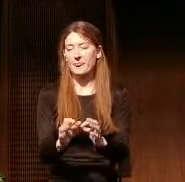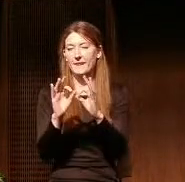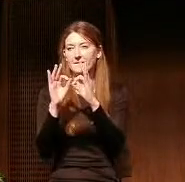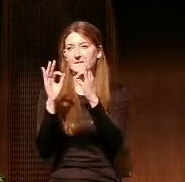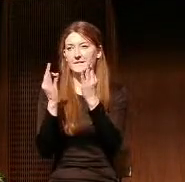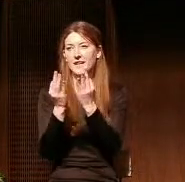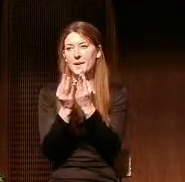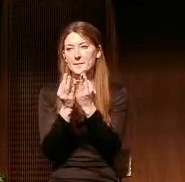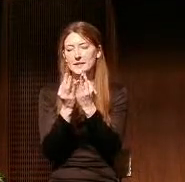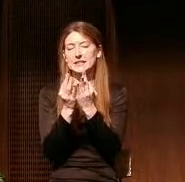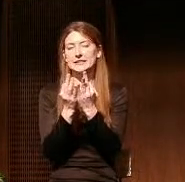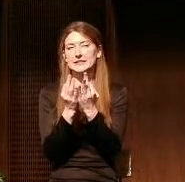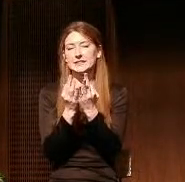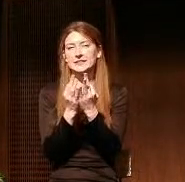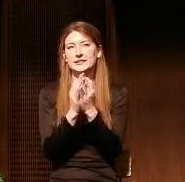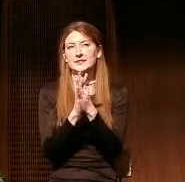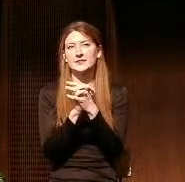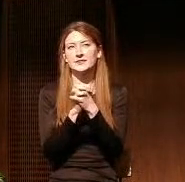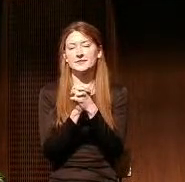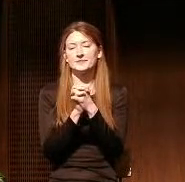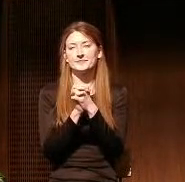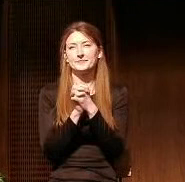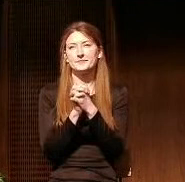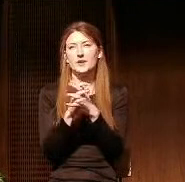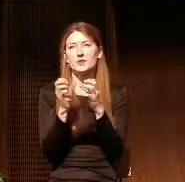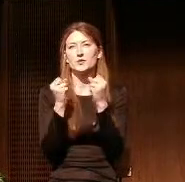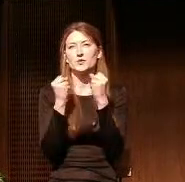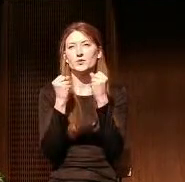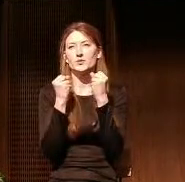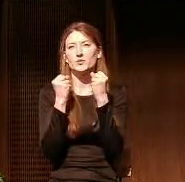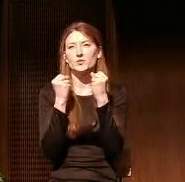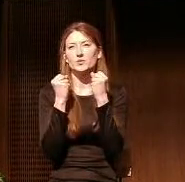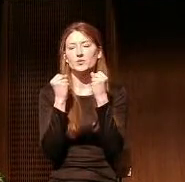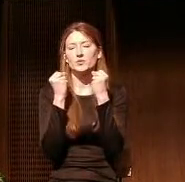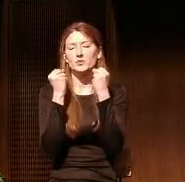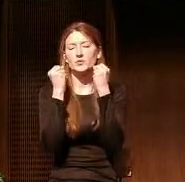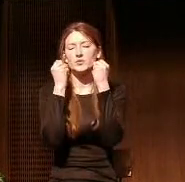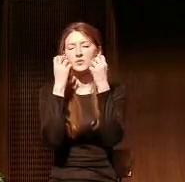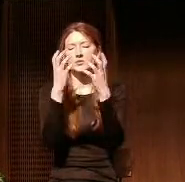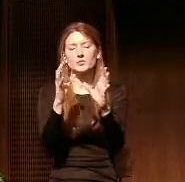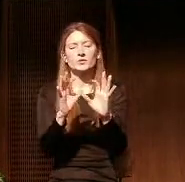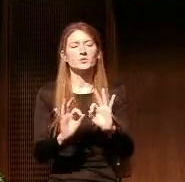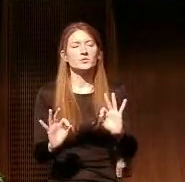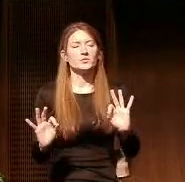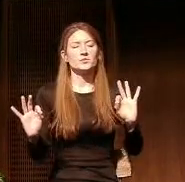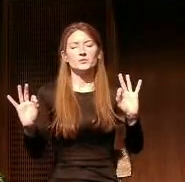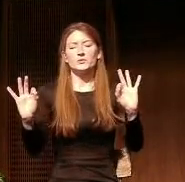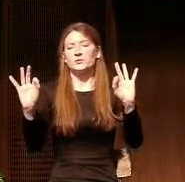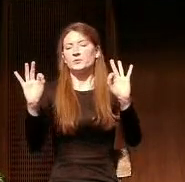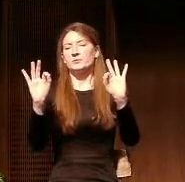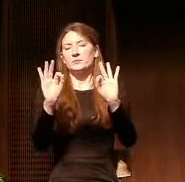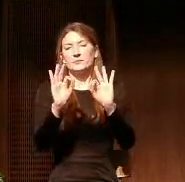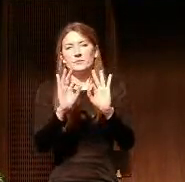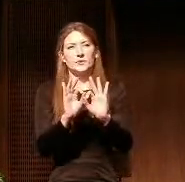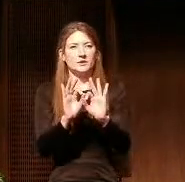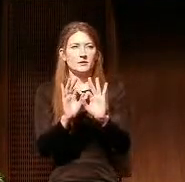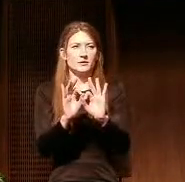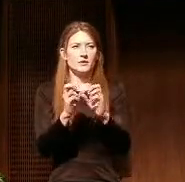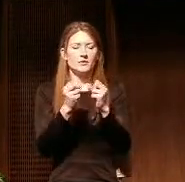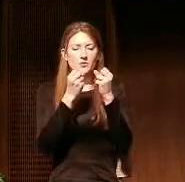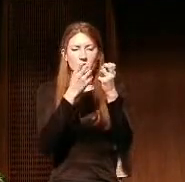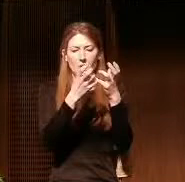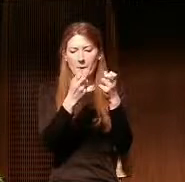Family is so, so important. There are so